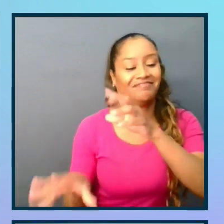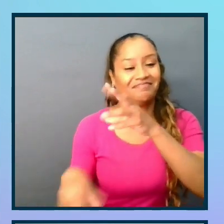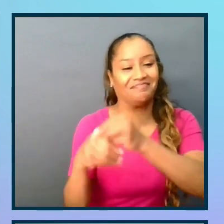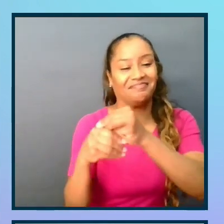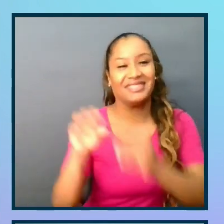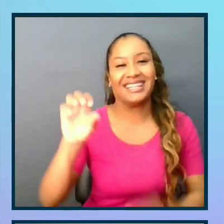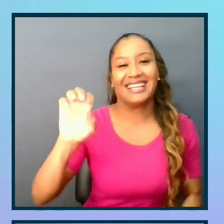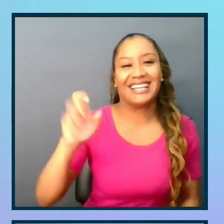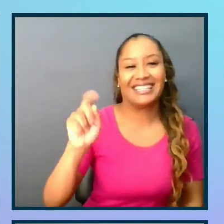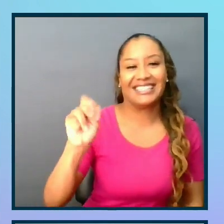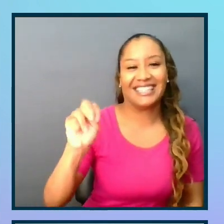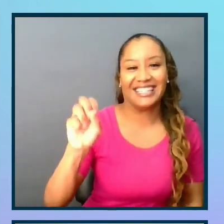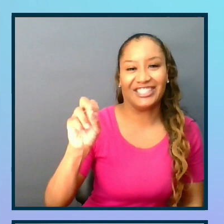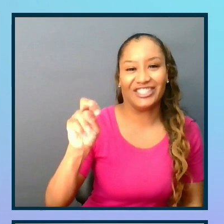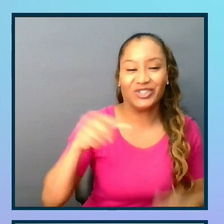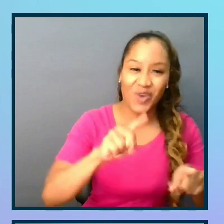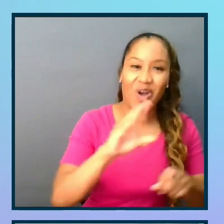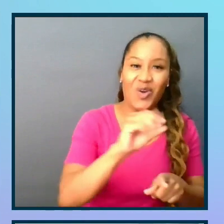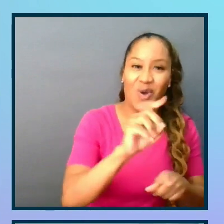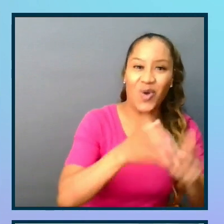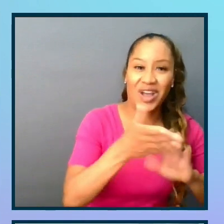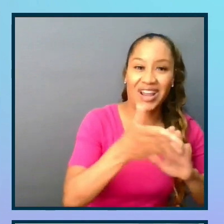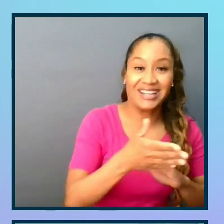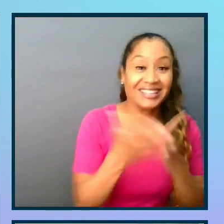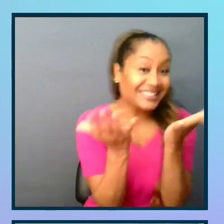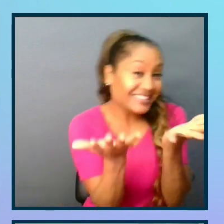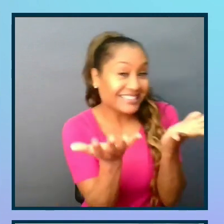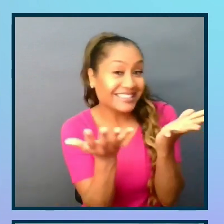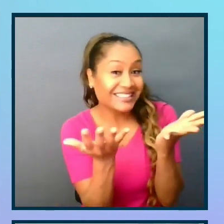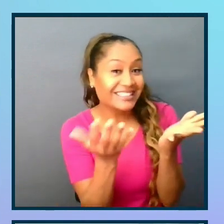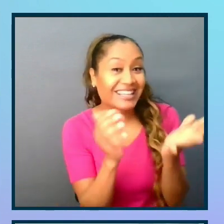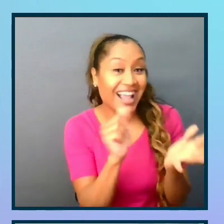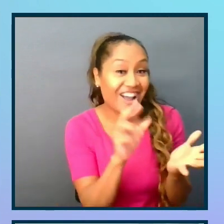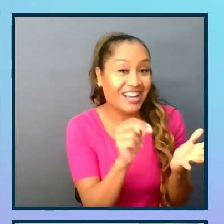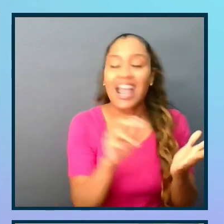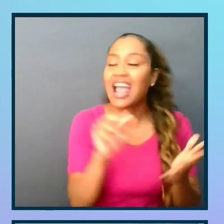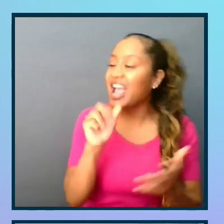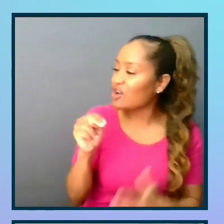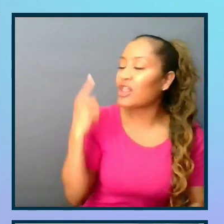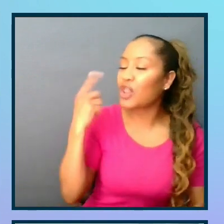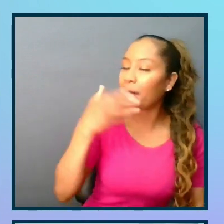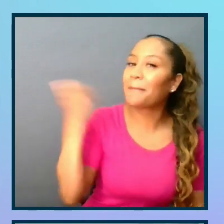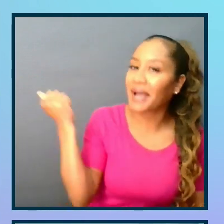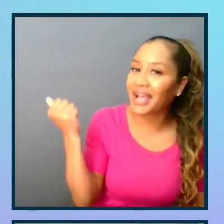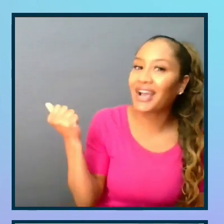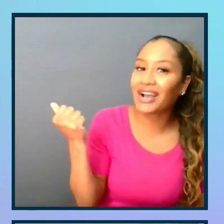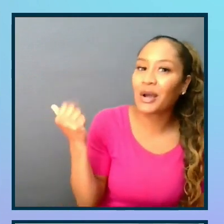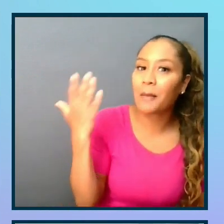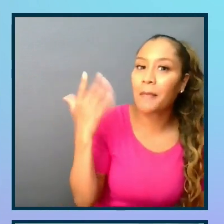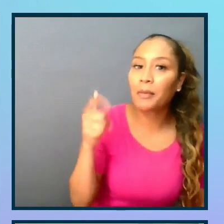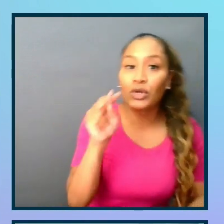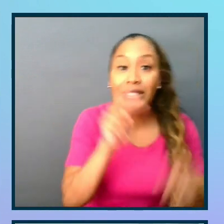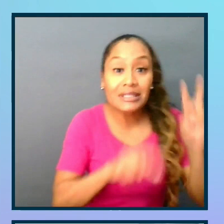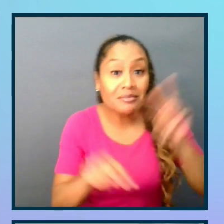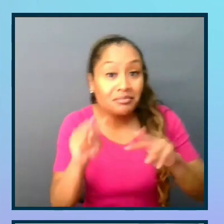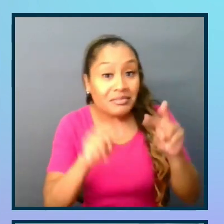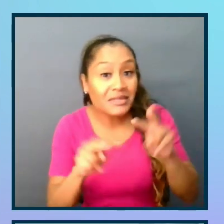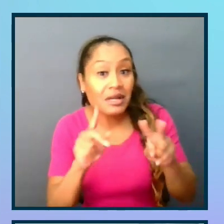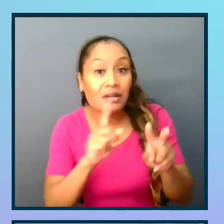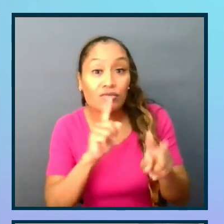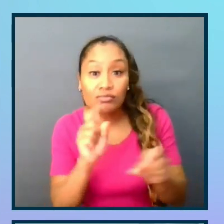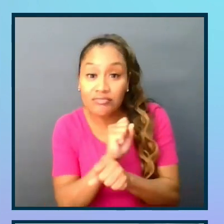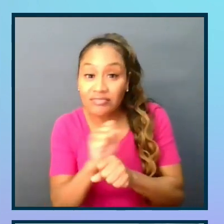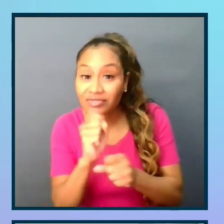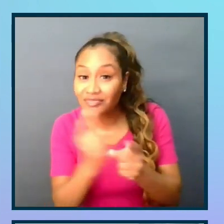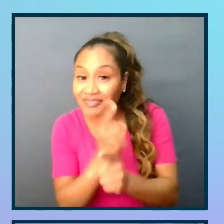Aaron? Does it look right now? Looks much better. And maybe we can just inspect it real quick to make sure that those changes went through properly.